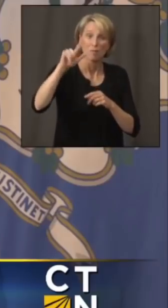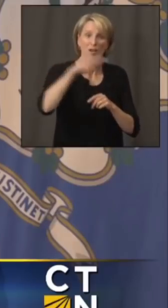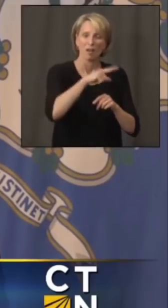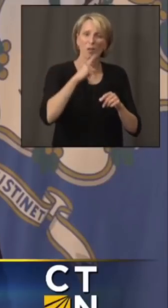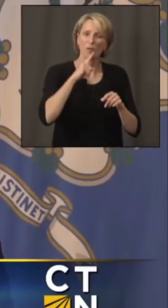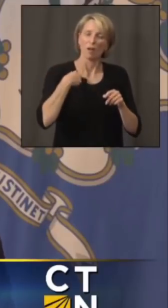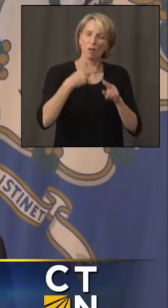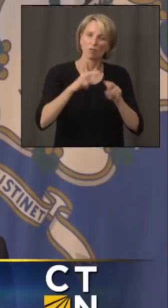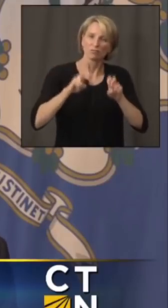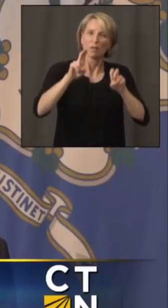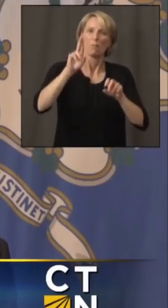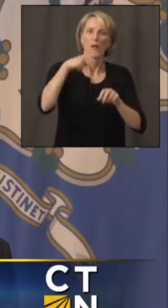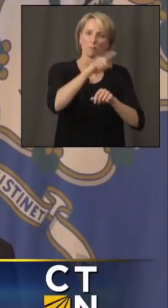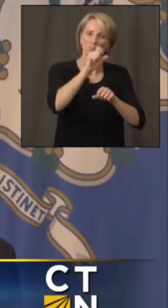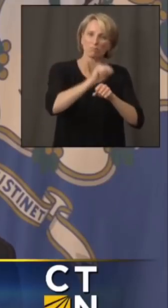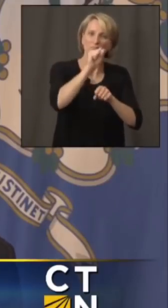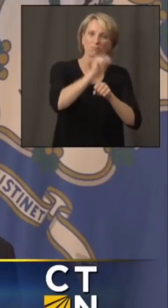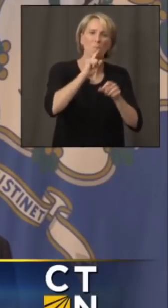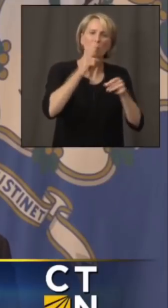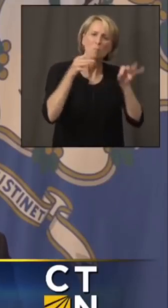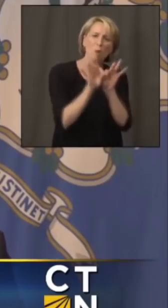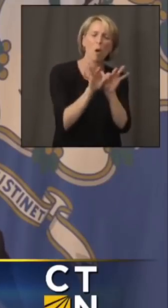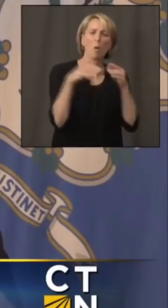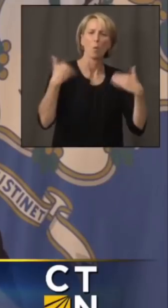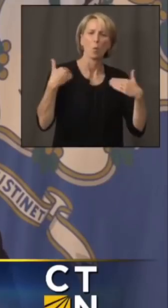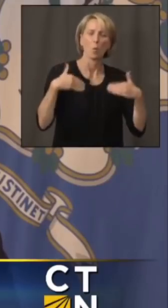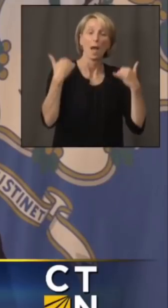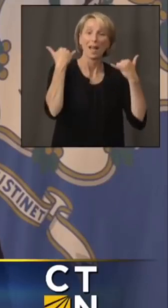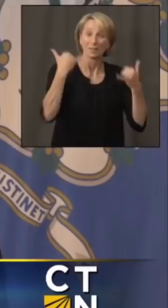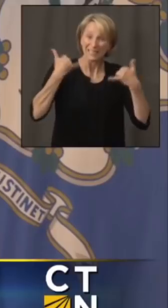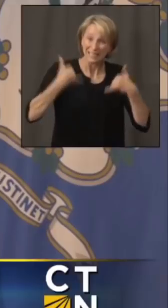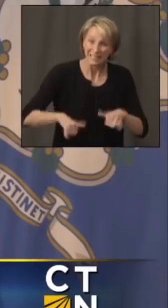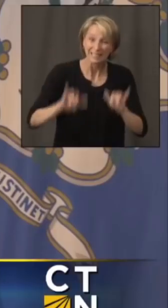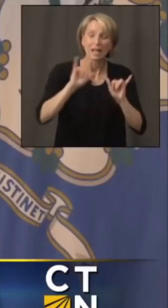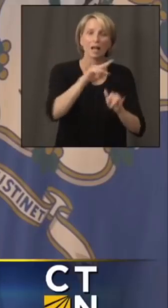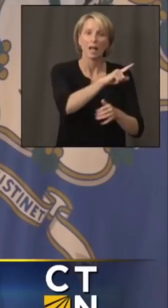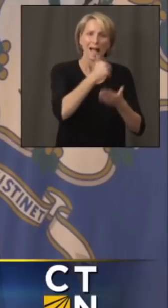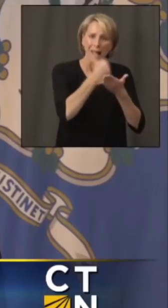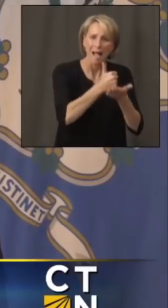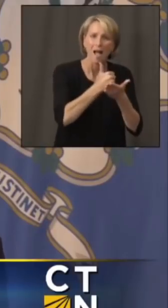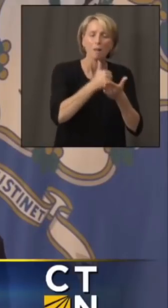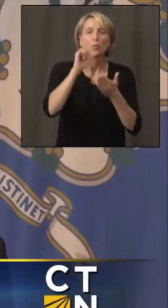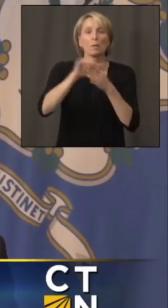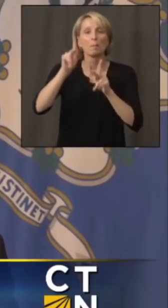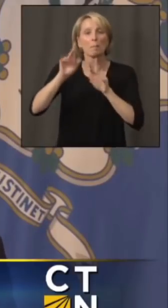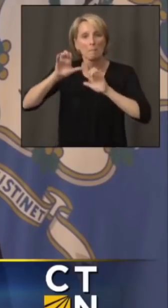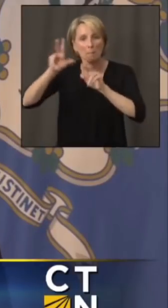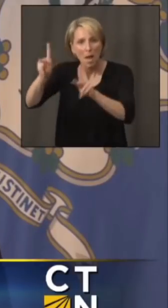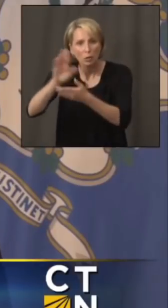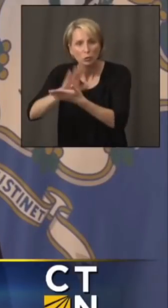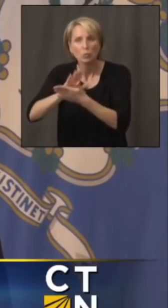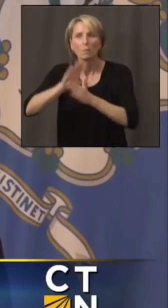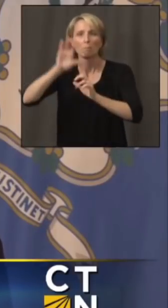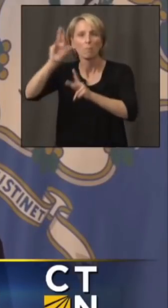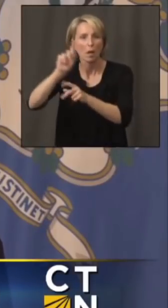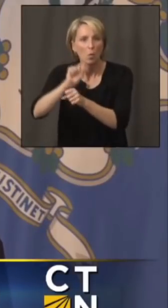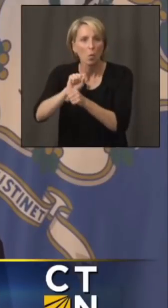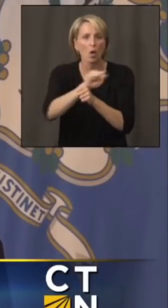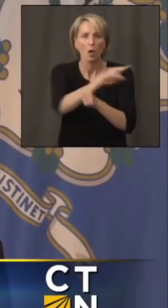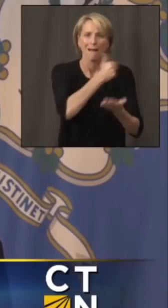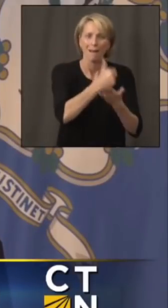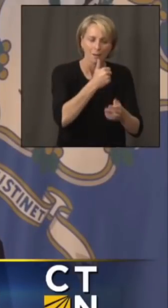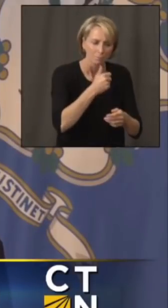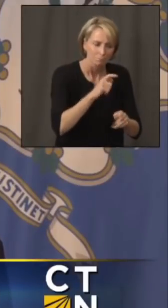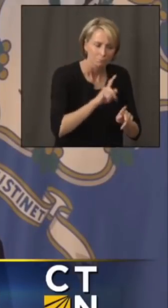they were, what they're doing now to help complement our schools, give people confidence getting back. That's the spirit that really helps